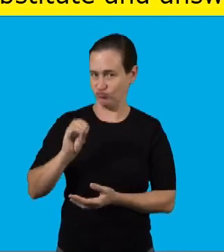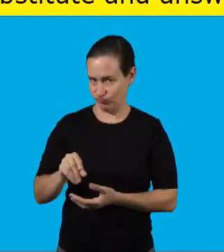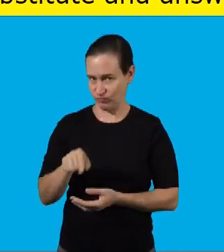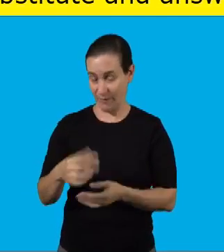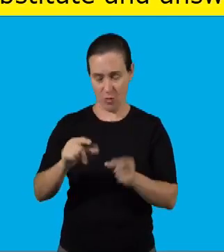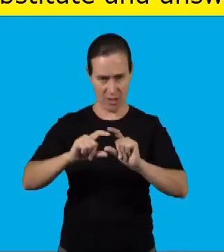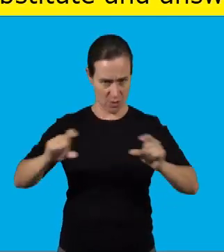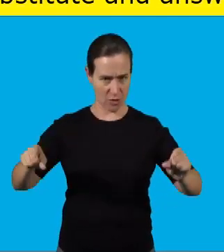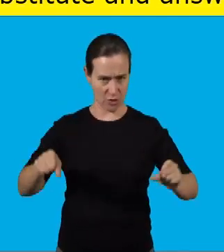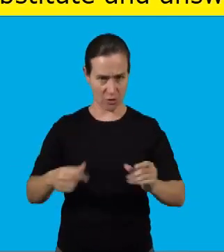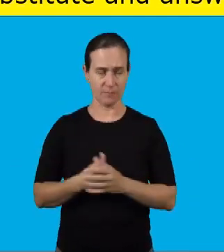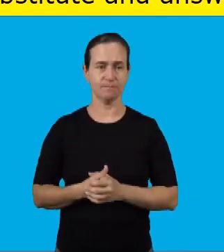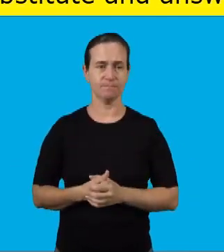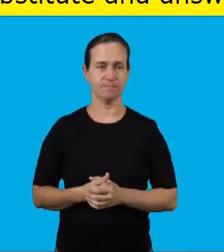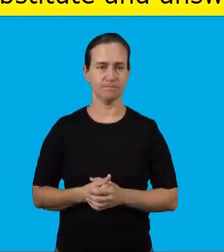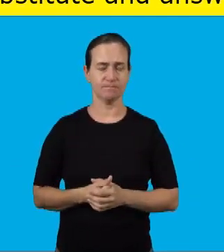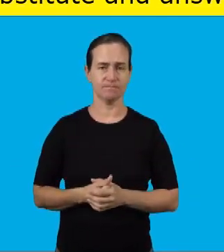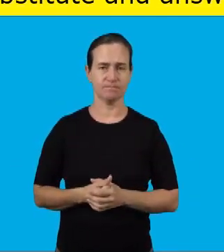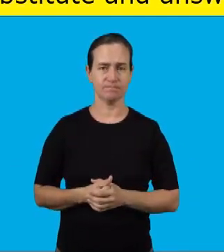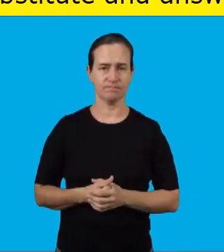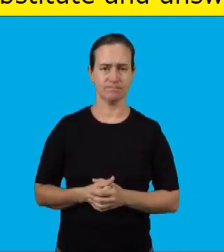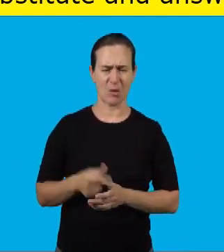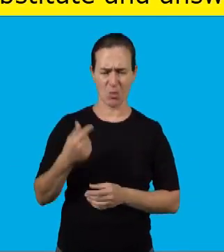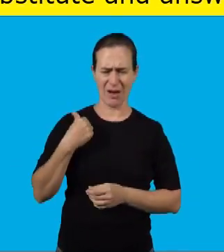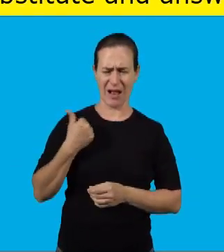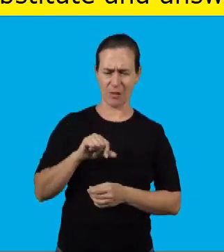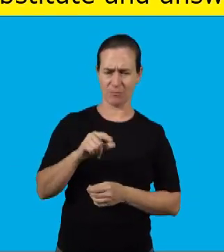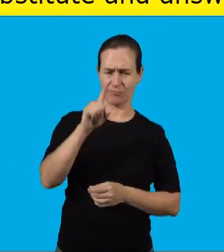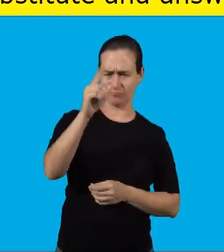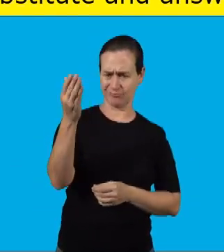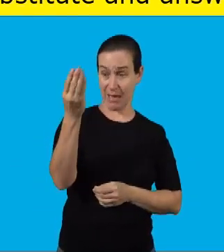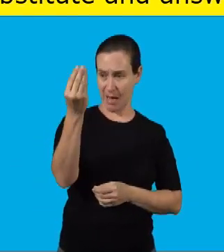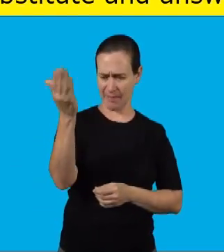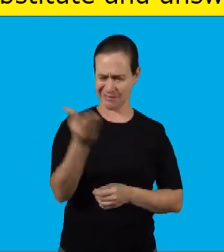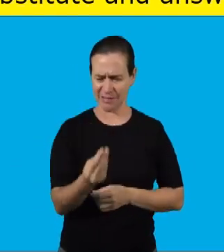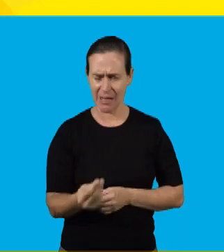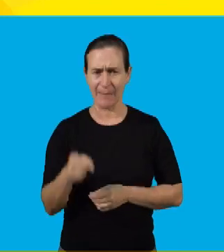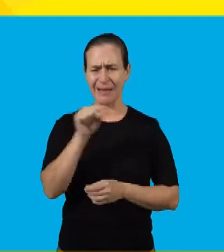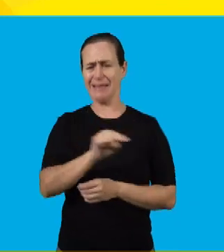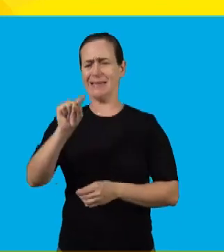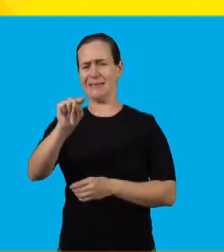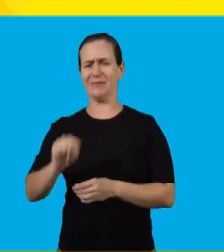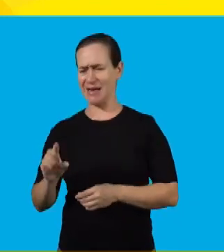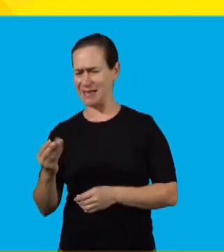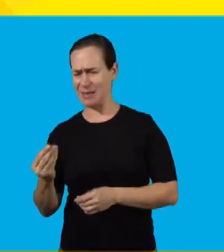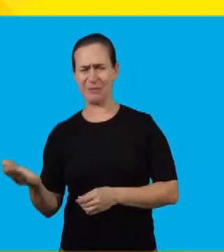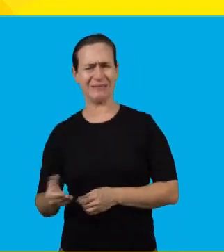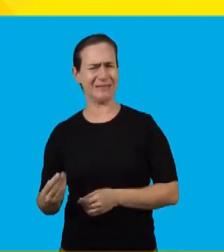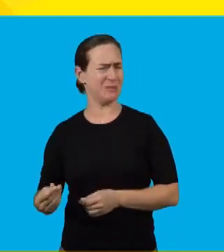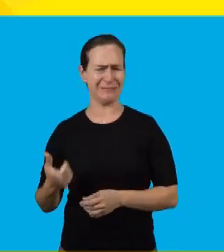this equation. So to avoid having a fraction divided by a fraction, because that just opens up opportunity